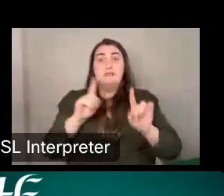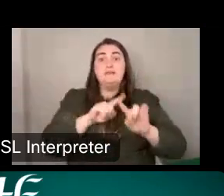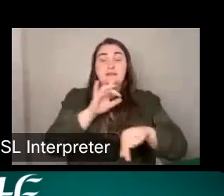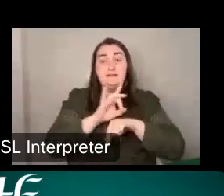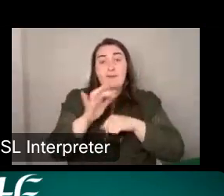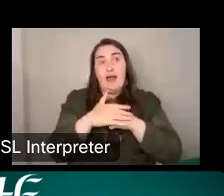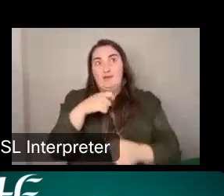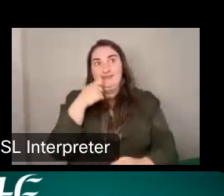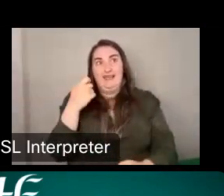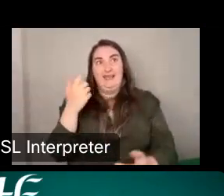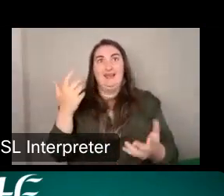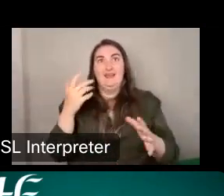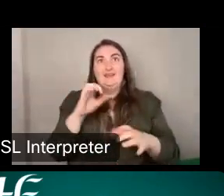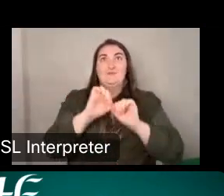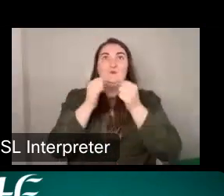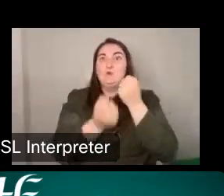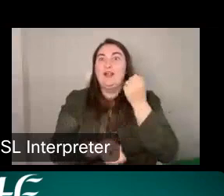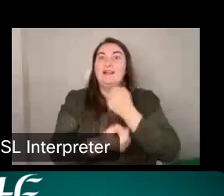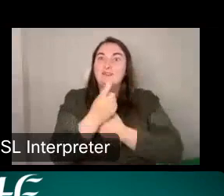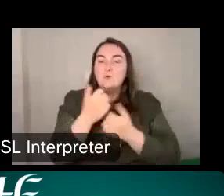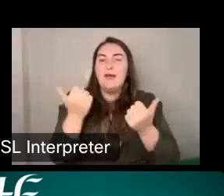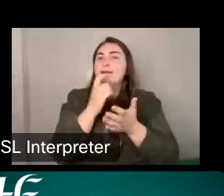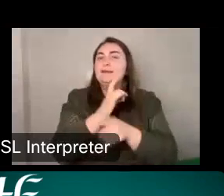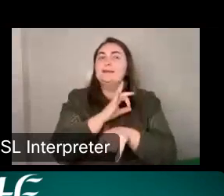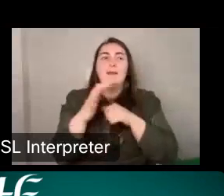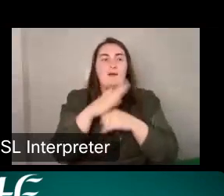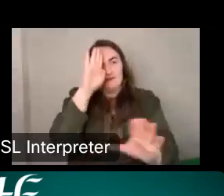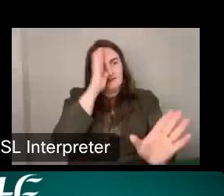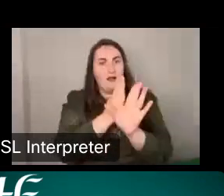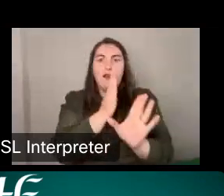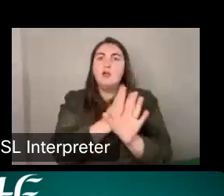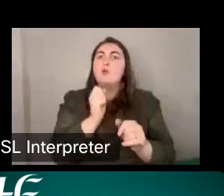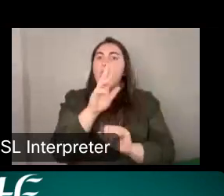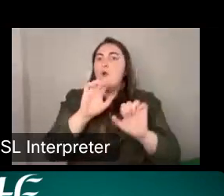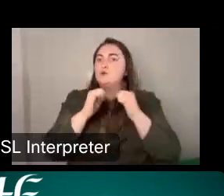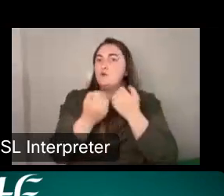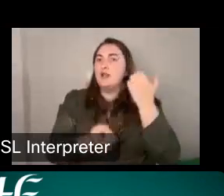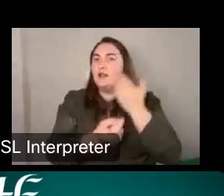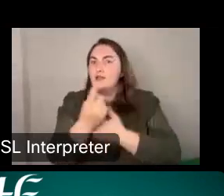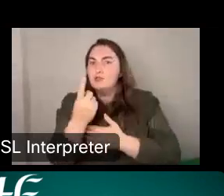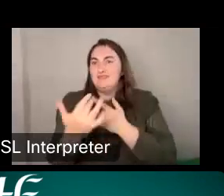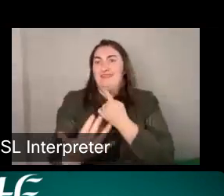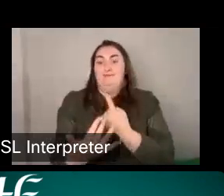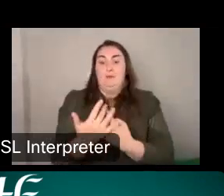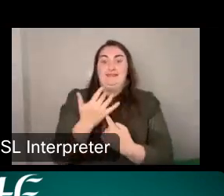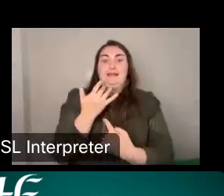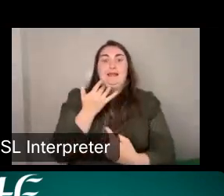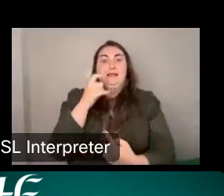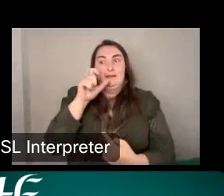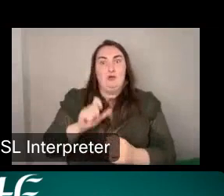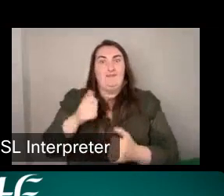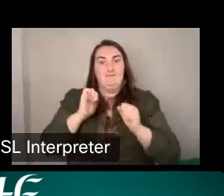call psychosocial issues. So any kind of psychological or social issues that are influencing their mental